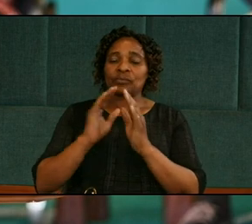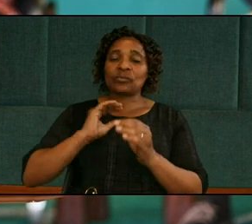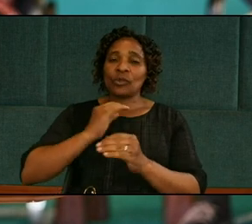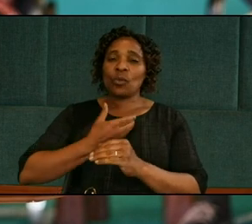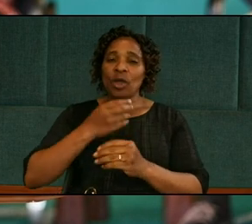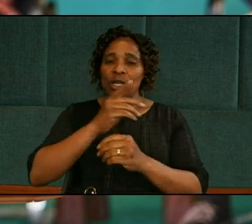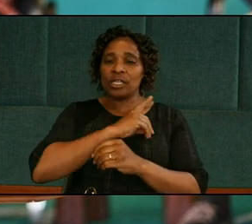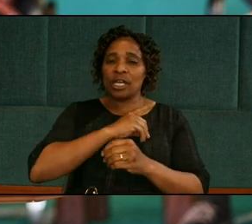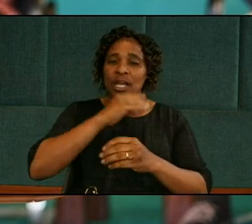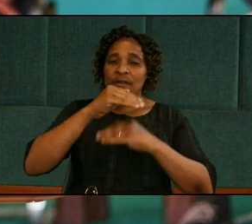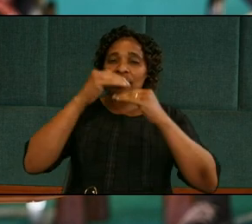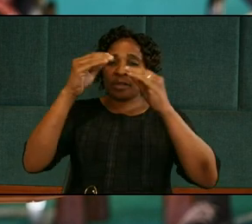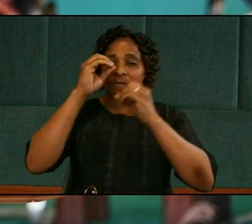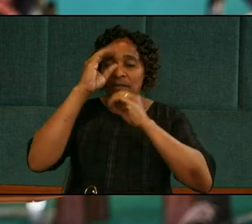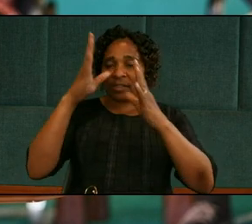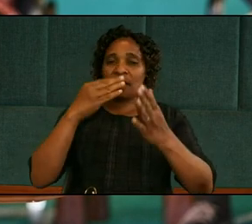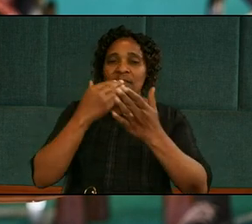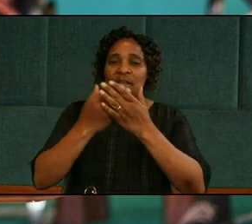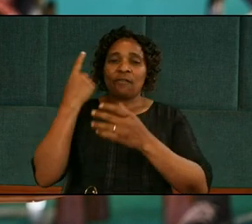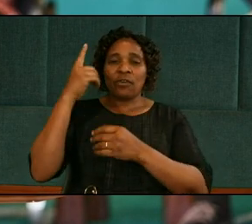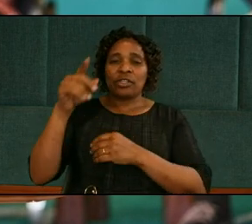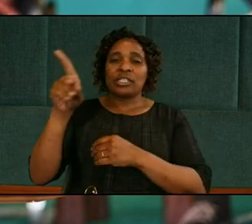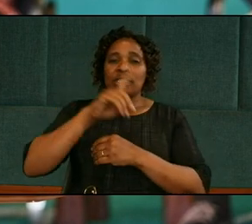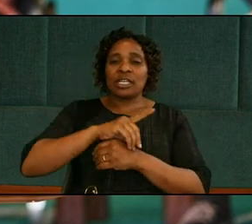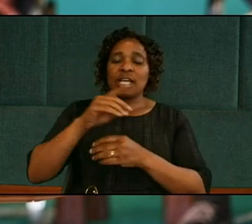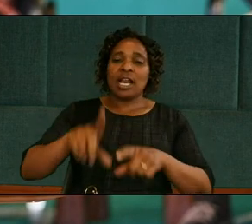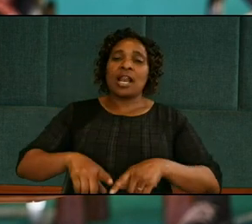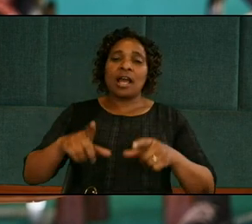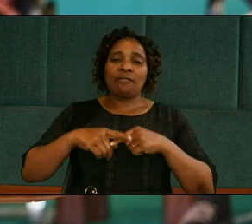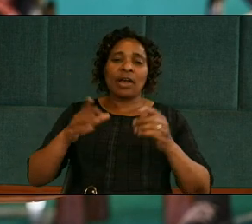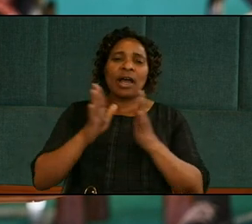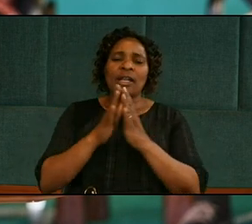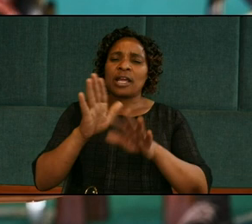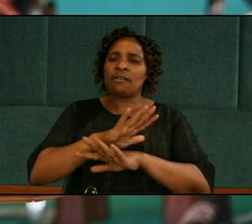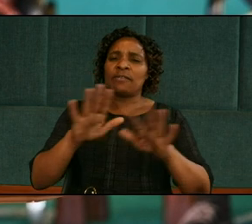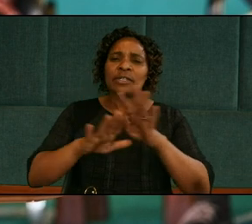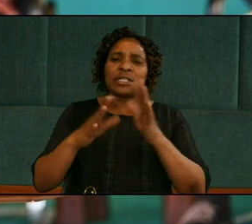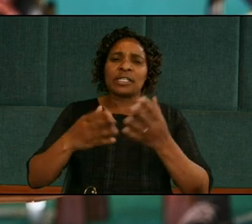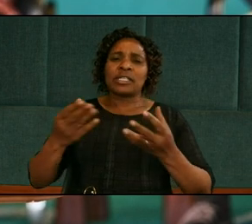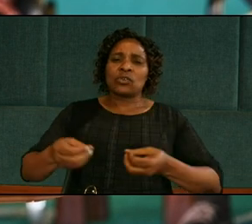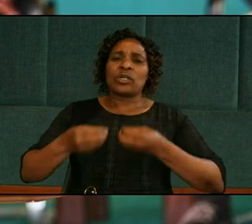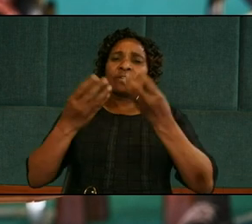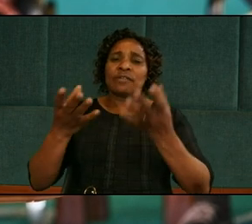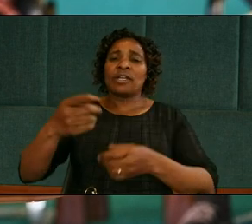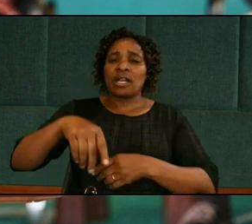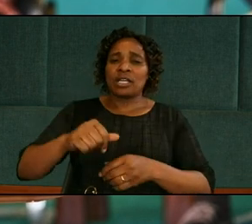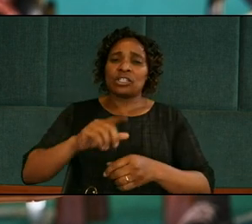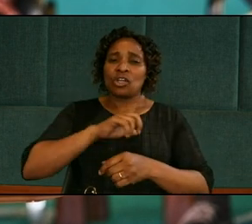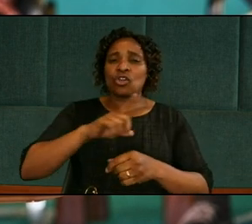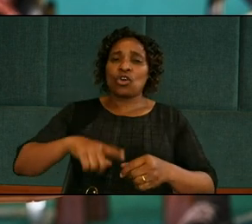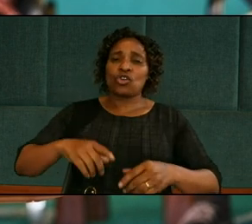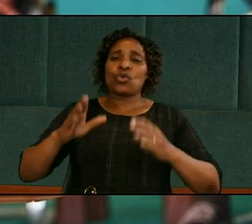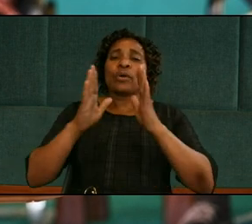dear Heavenly Father, we thank you for this day. We thank you for life and everything you've given us. Dear God, we pray that